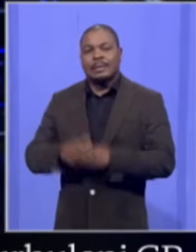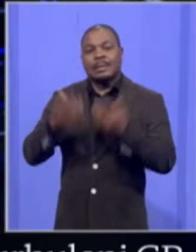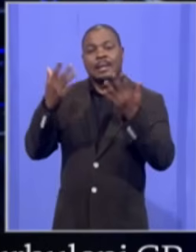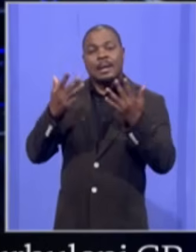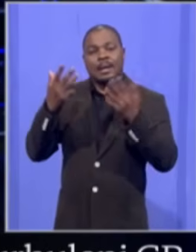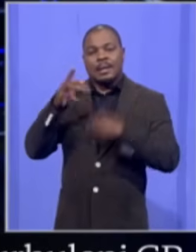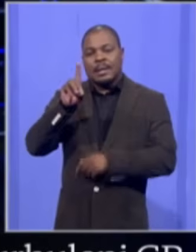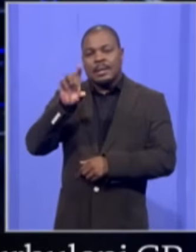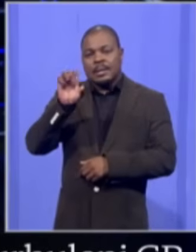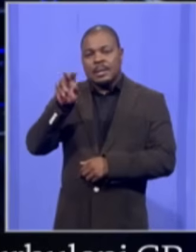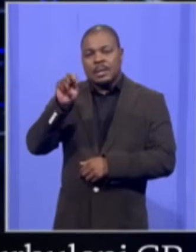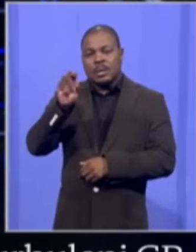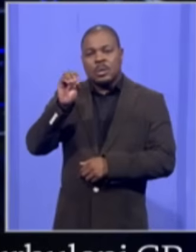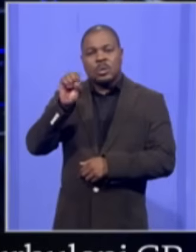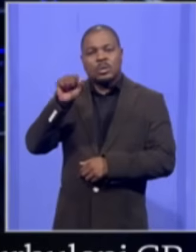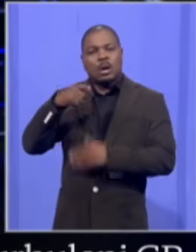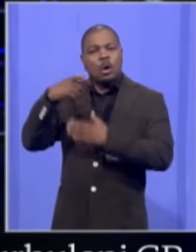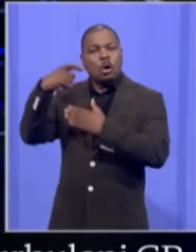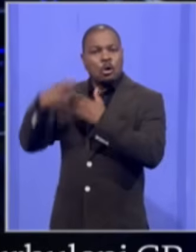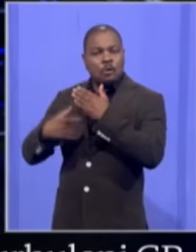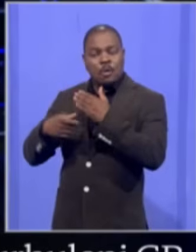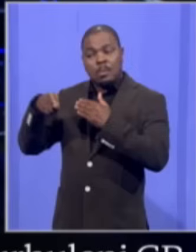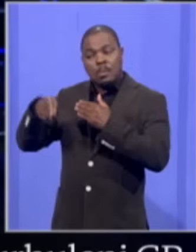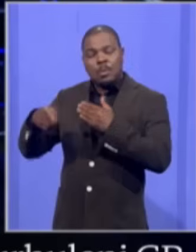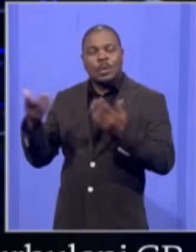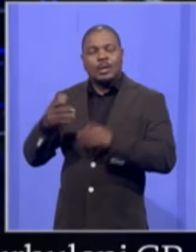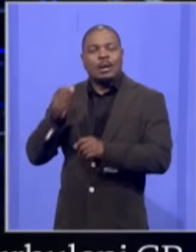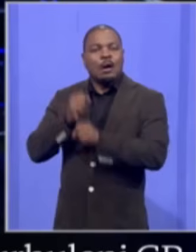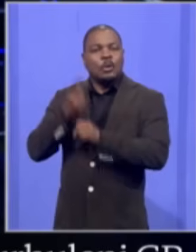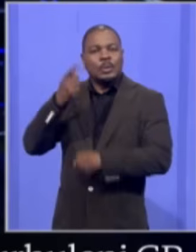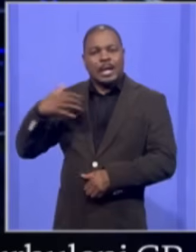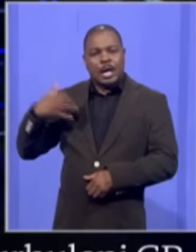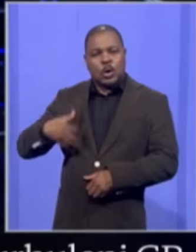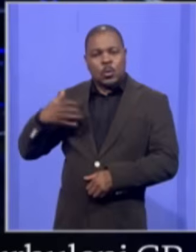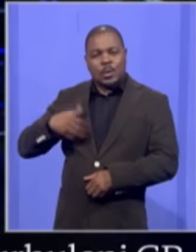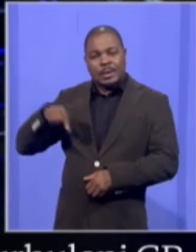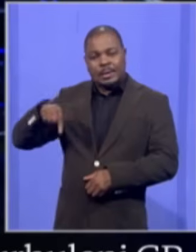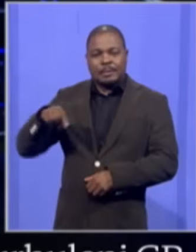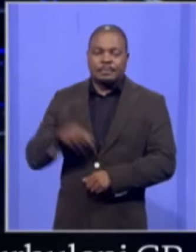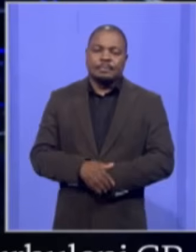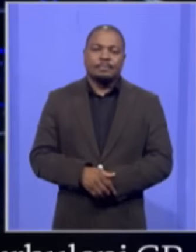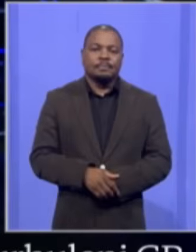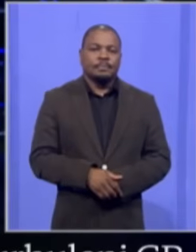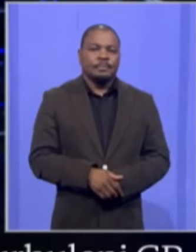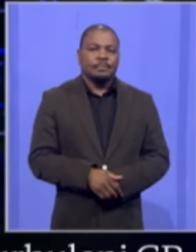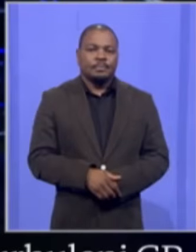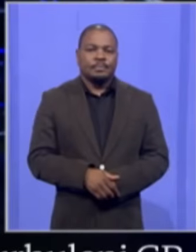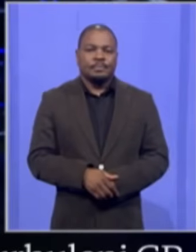borobong sa dinosa se tshwaretsweng e Guruleni profenseng ya Gauteng.